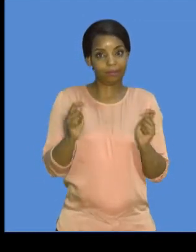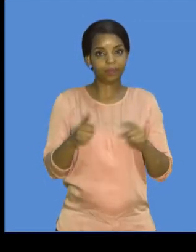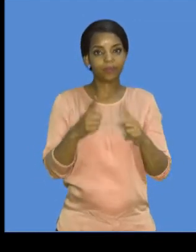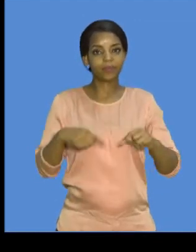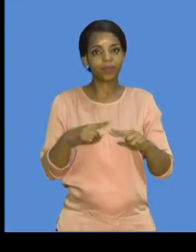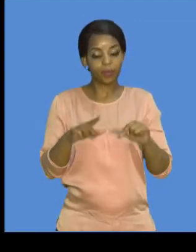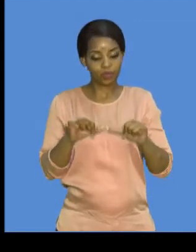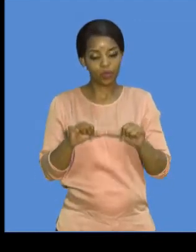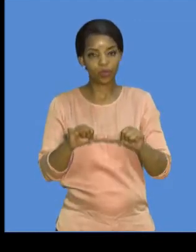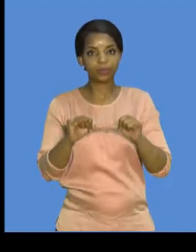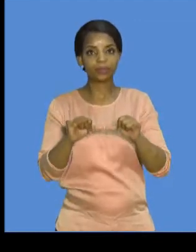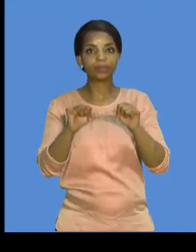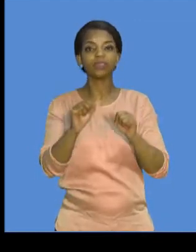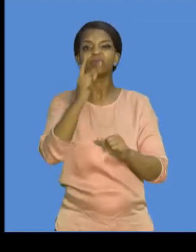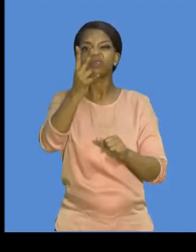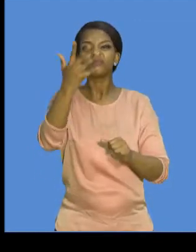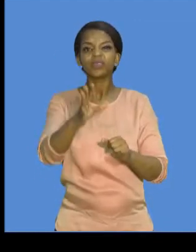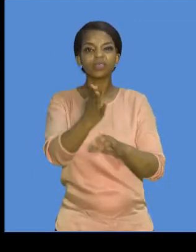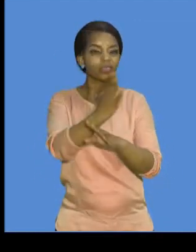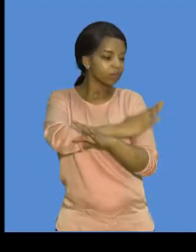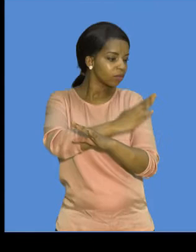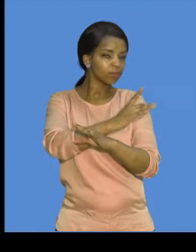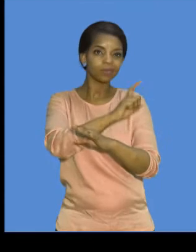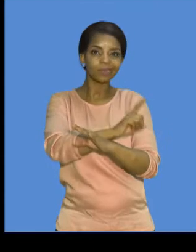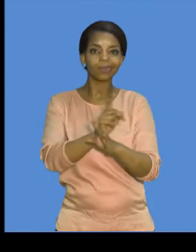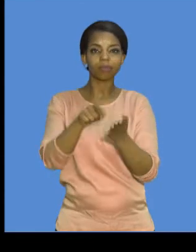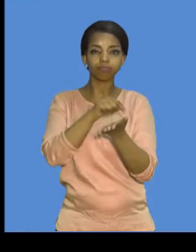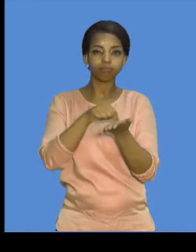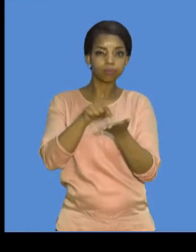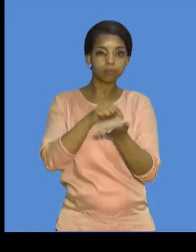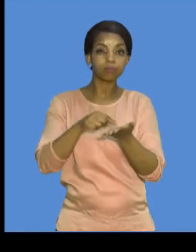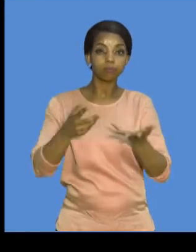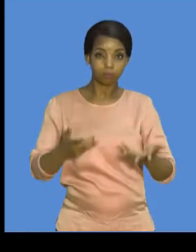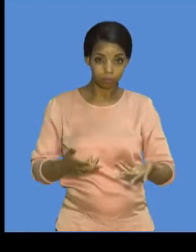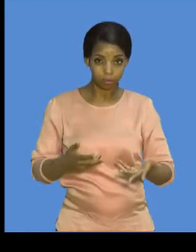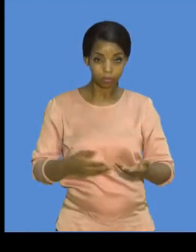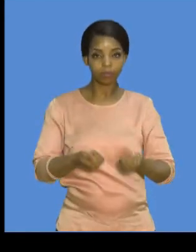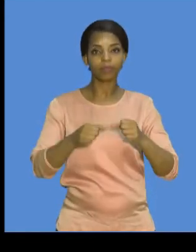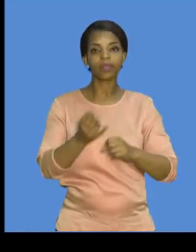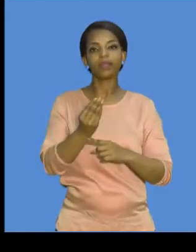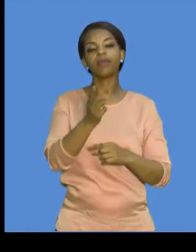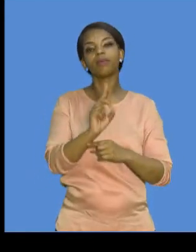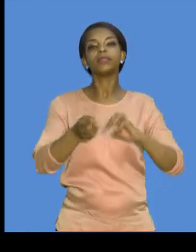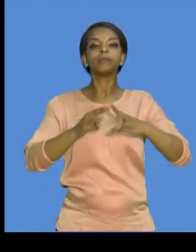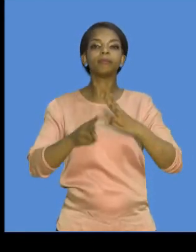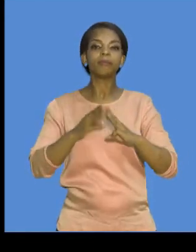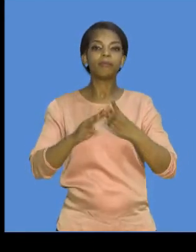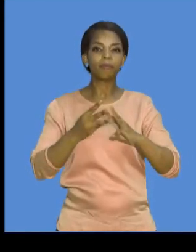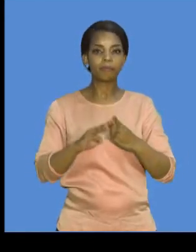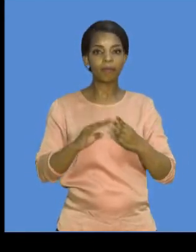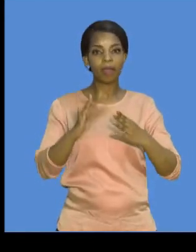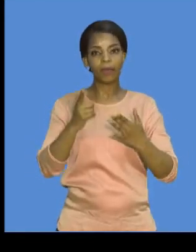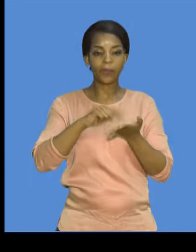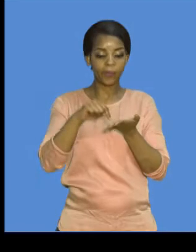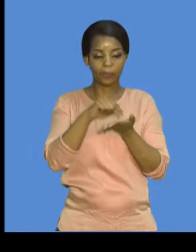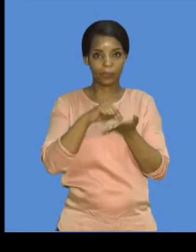saw in the previous table. And then lastly would be the arithmetic pattern that we kind of spoke about. And then the